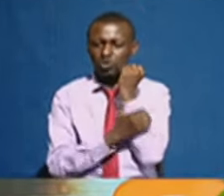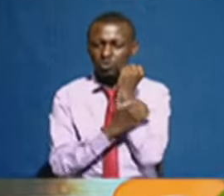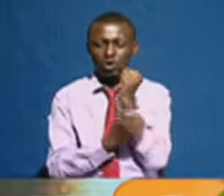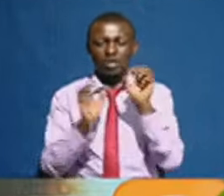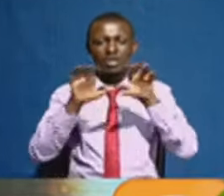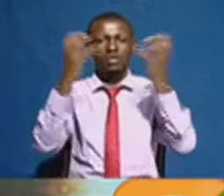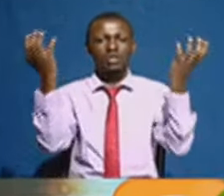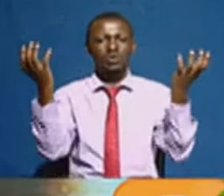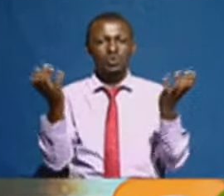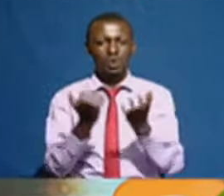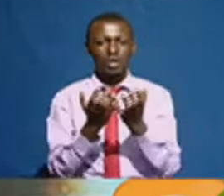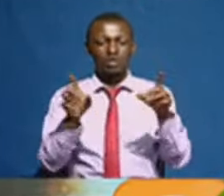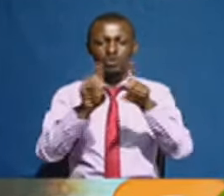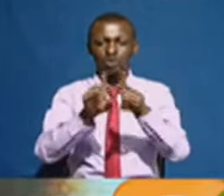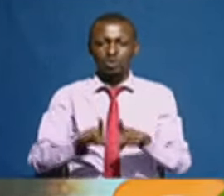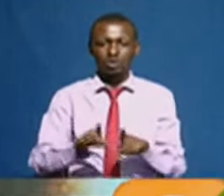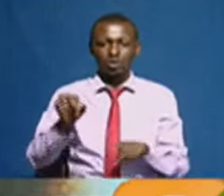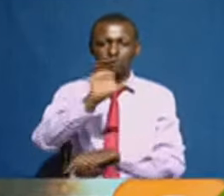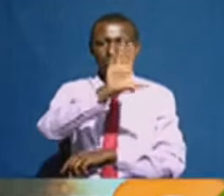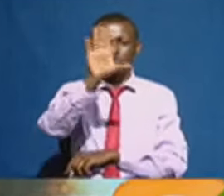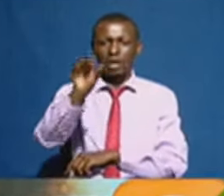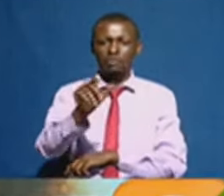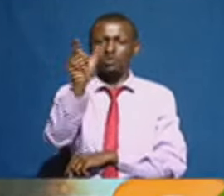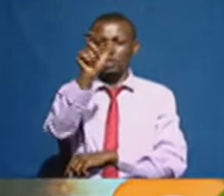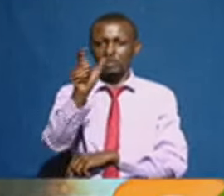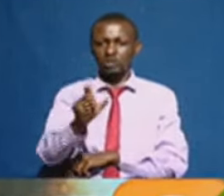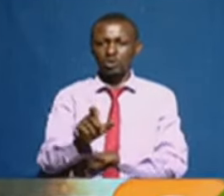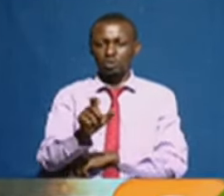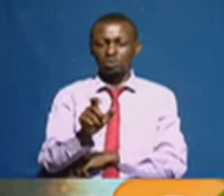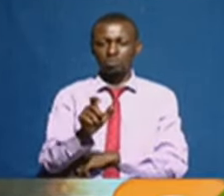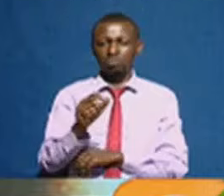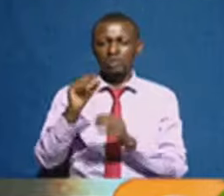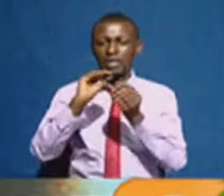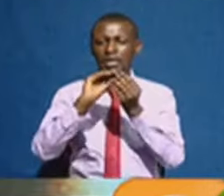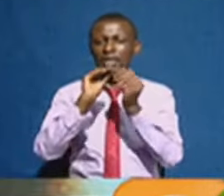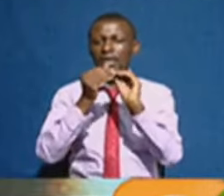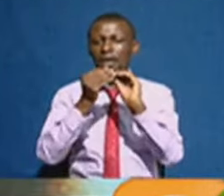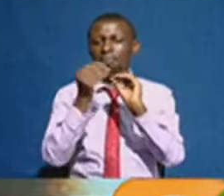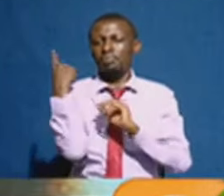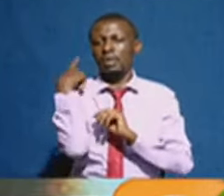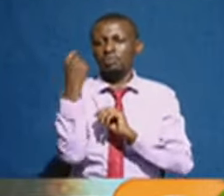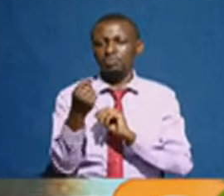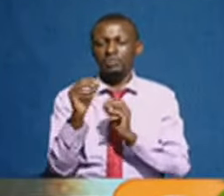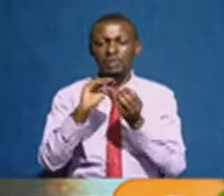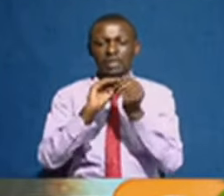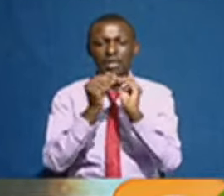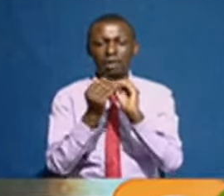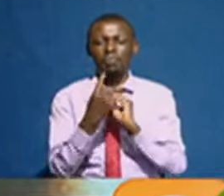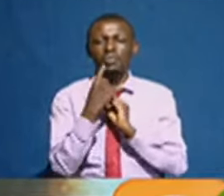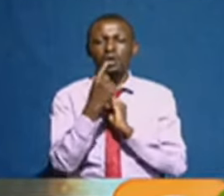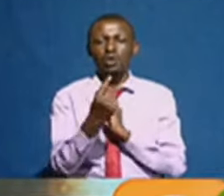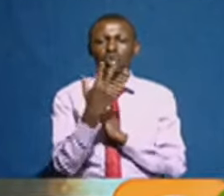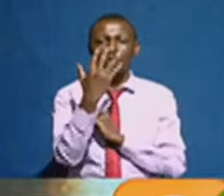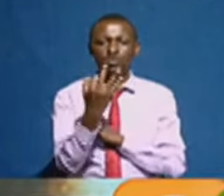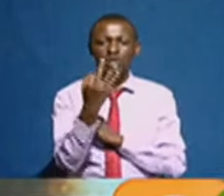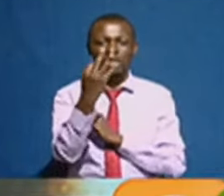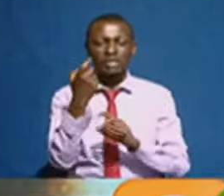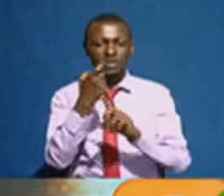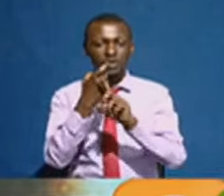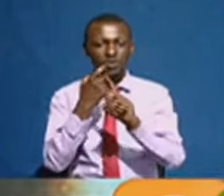on the continent. That in the latest ranking, it was positioned 153 out